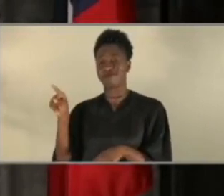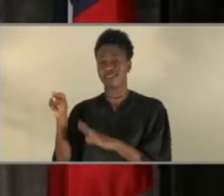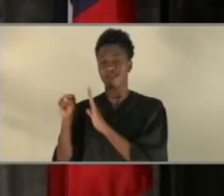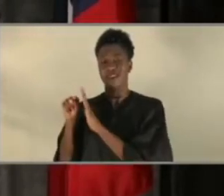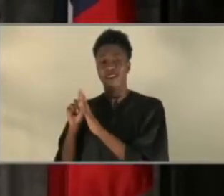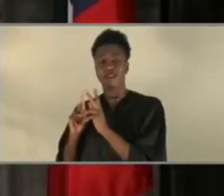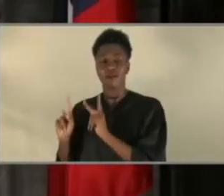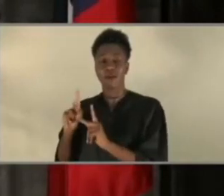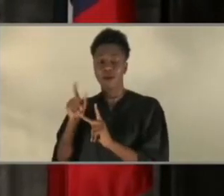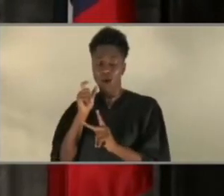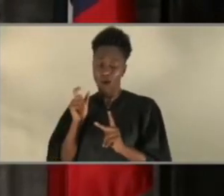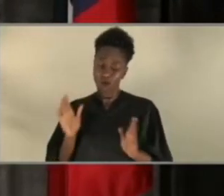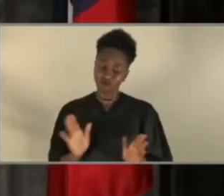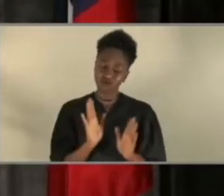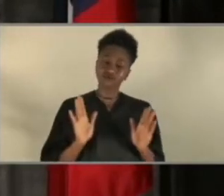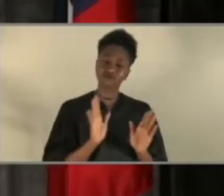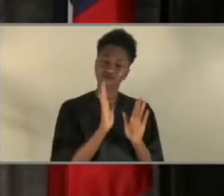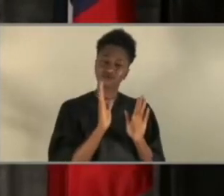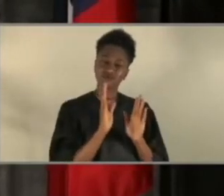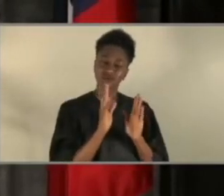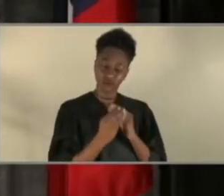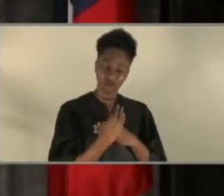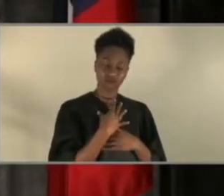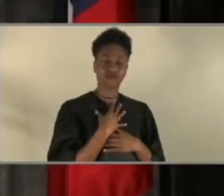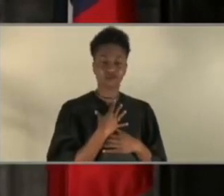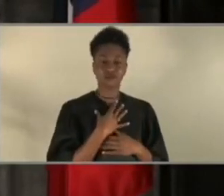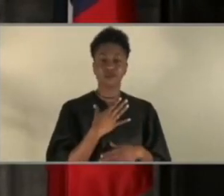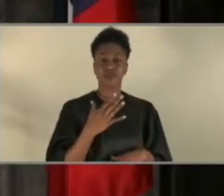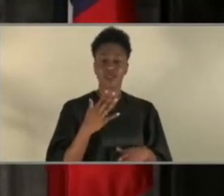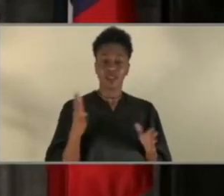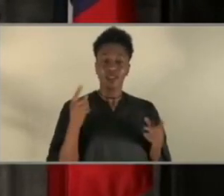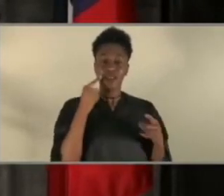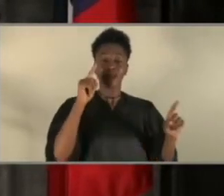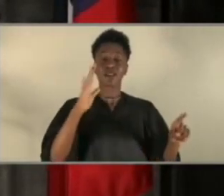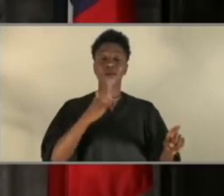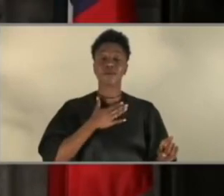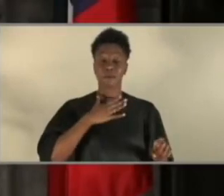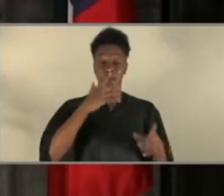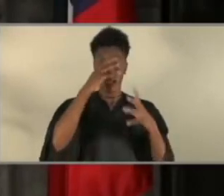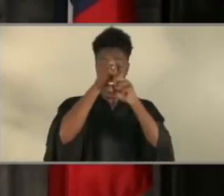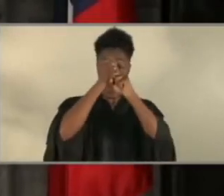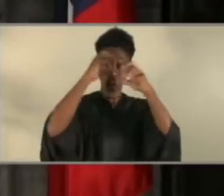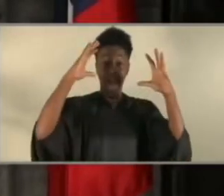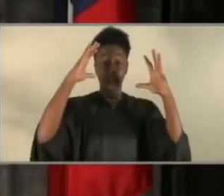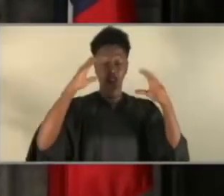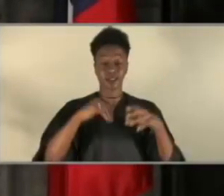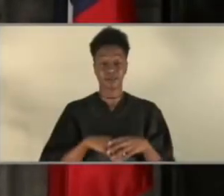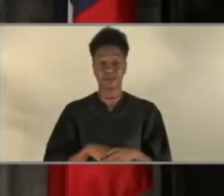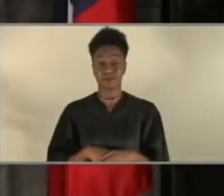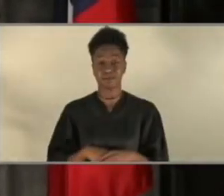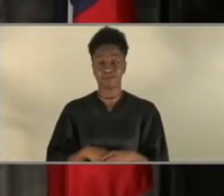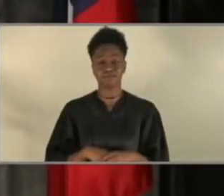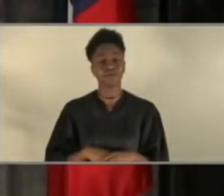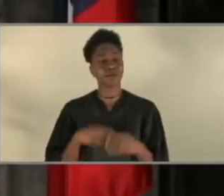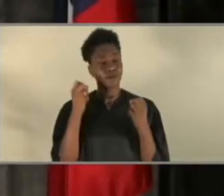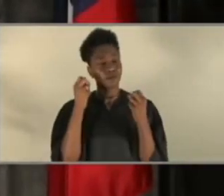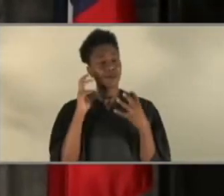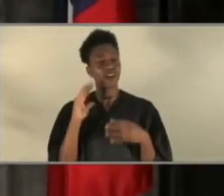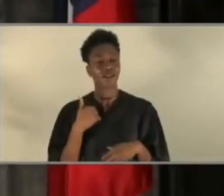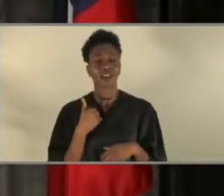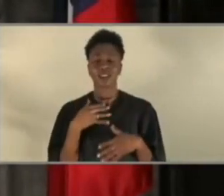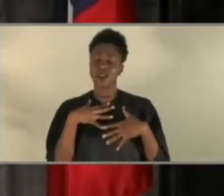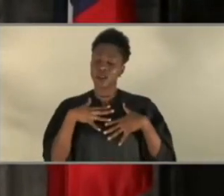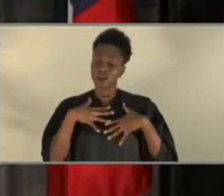and encouraging me to make possible the accomplishment of my dreams. For many of us, it is depressing and